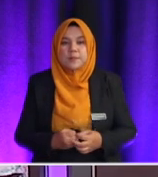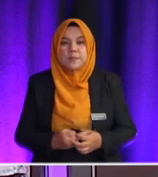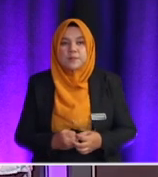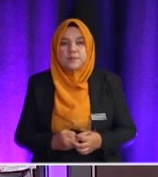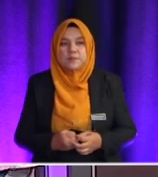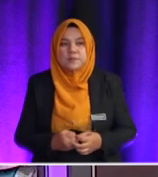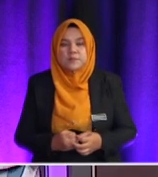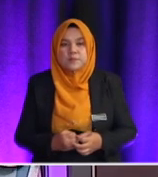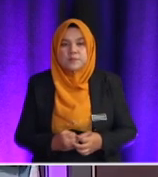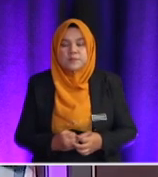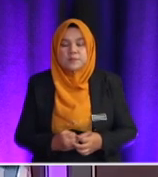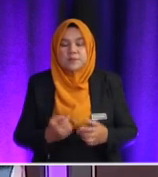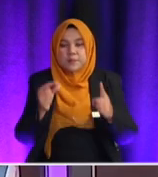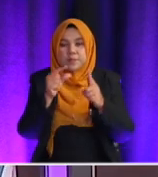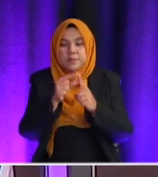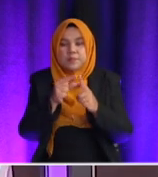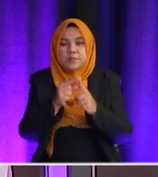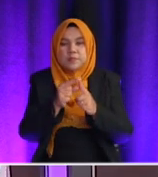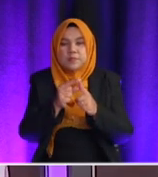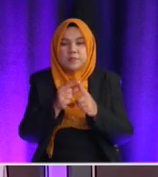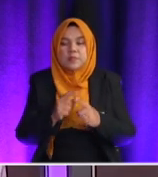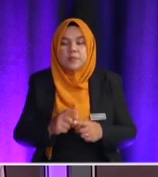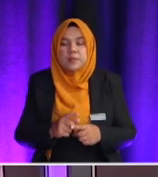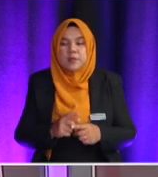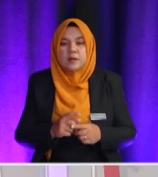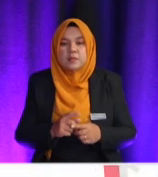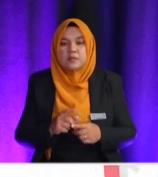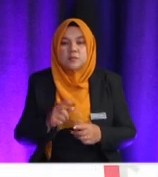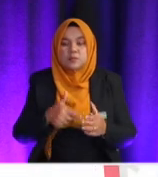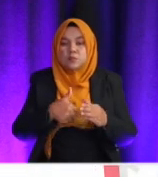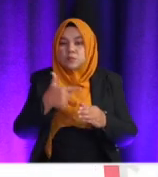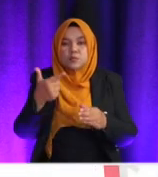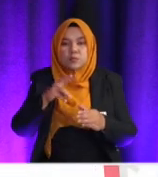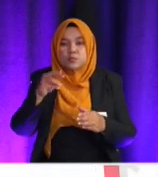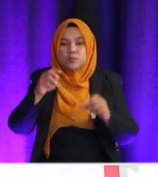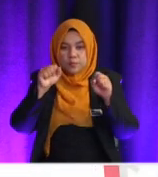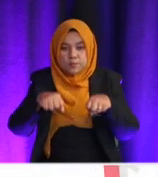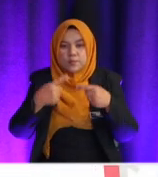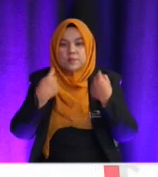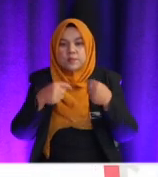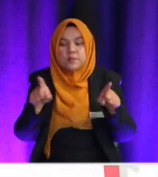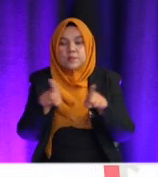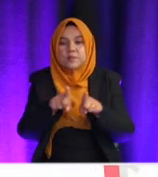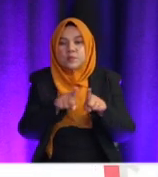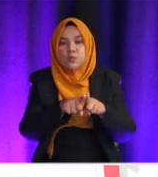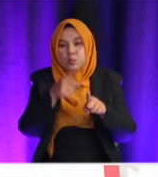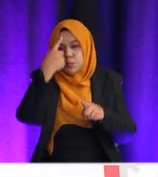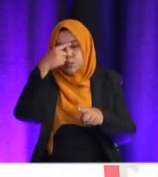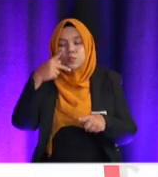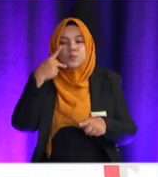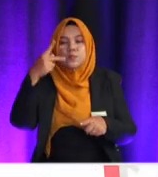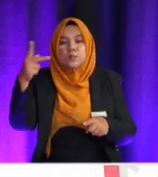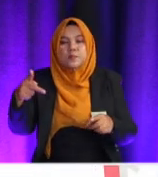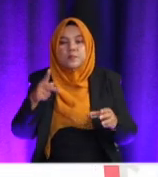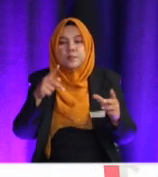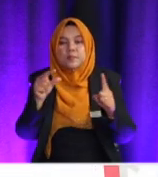of words that we, so everyone out there, we will try together to pronounce the word